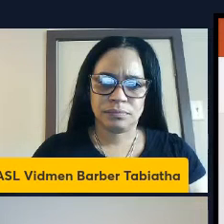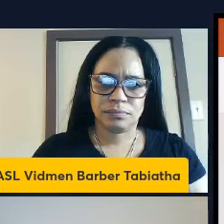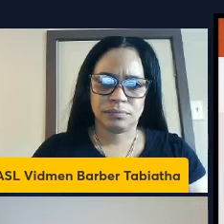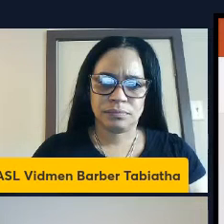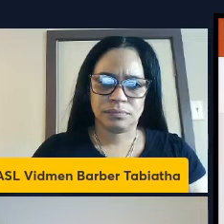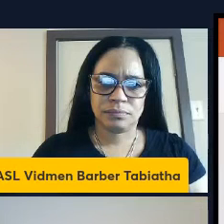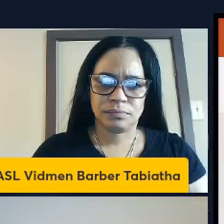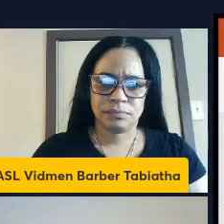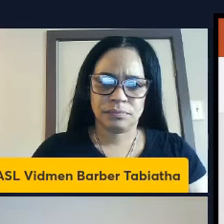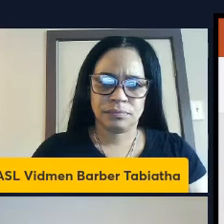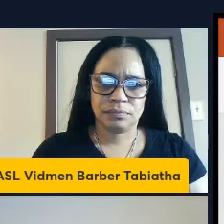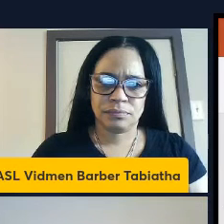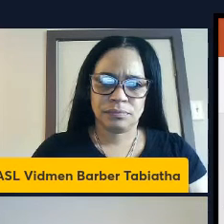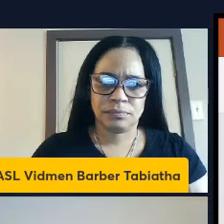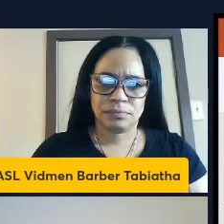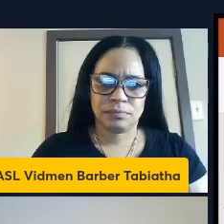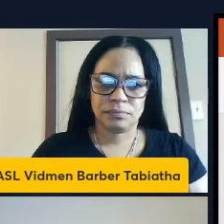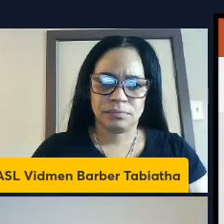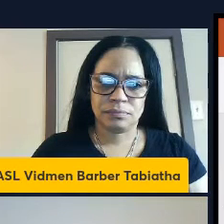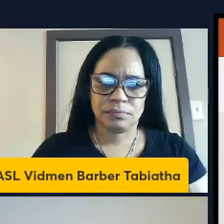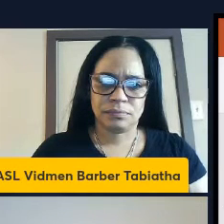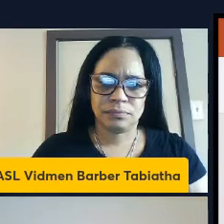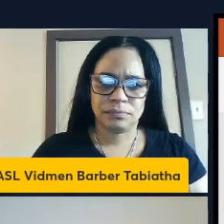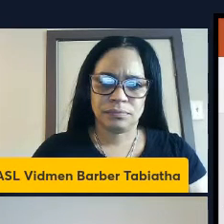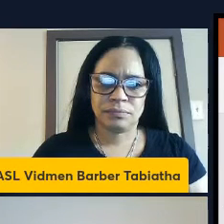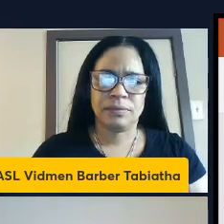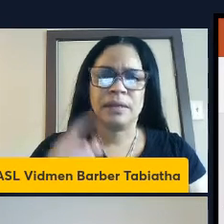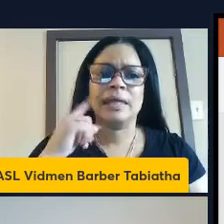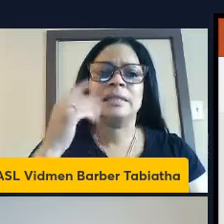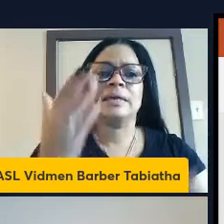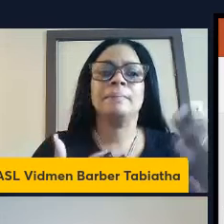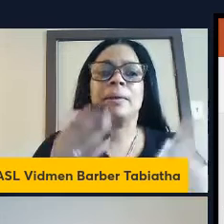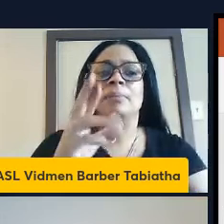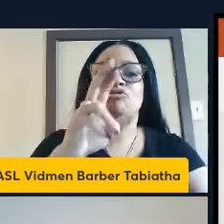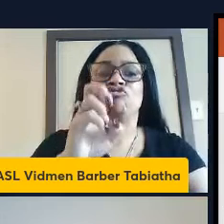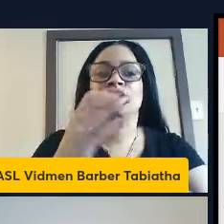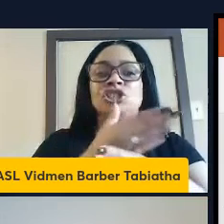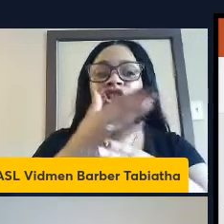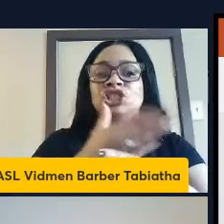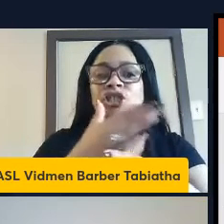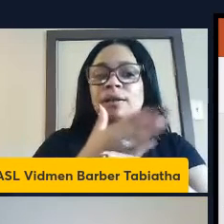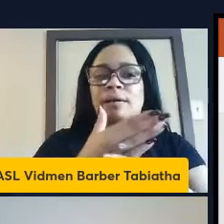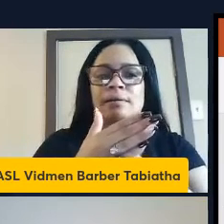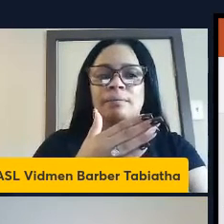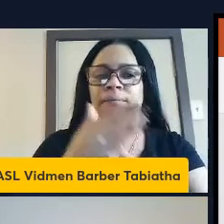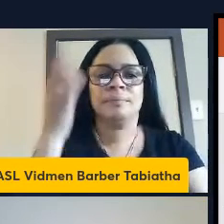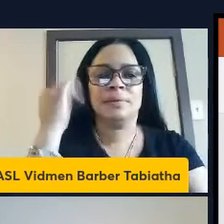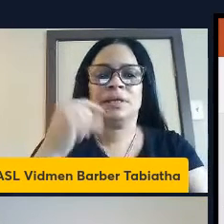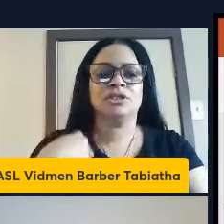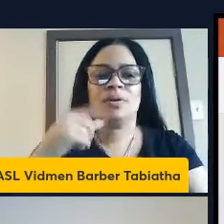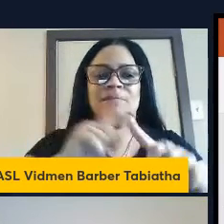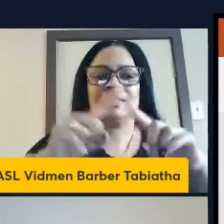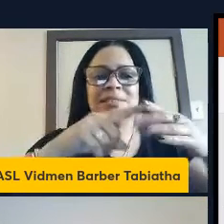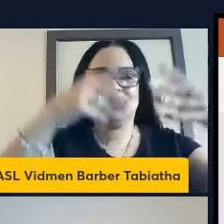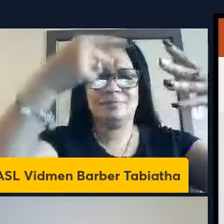Still? I think you might have to re-share the window.-share. Yeah, if you wouldn't mind.